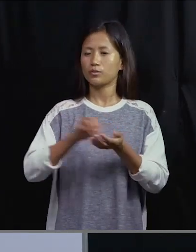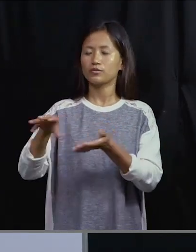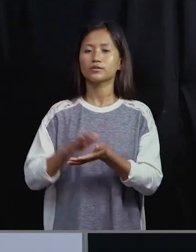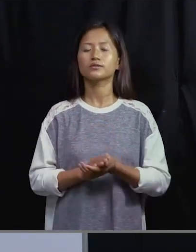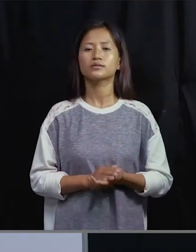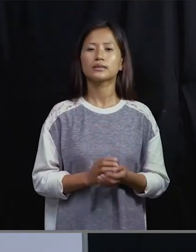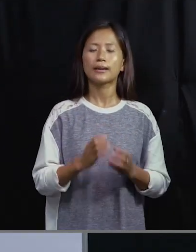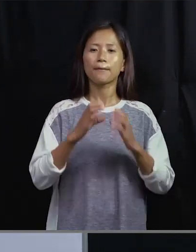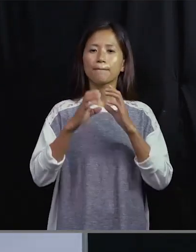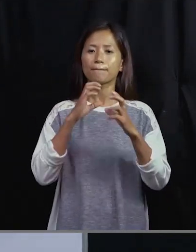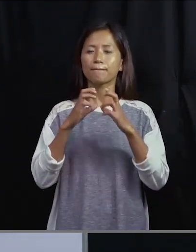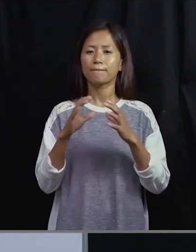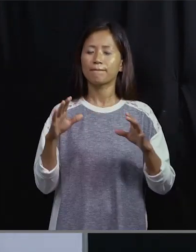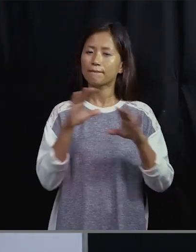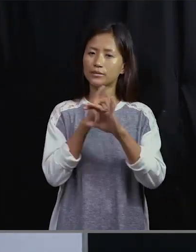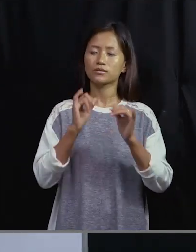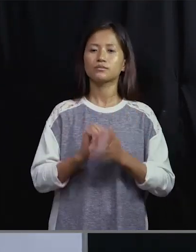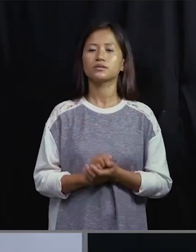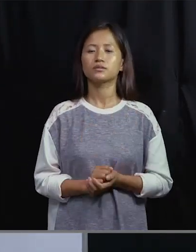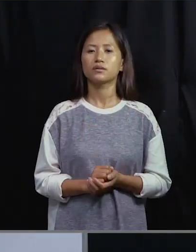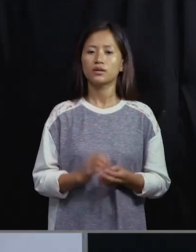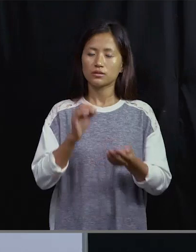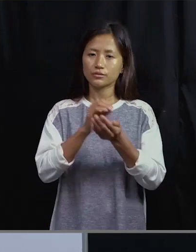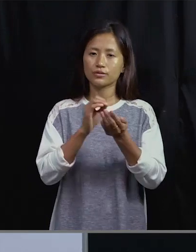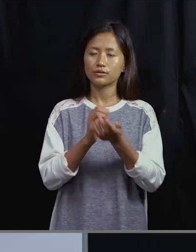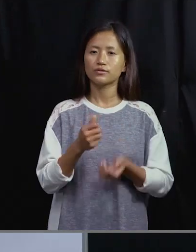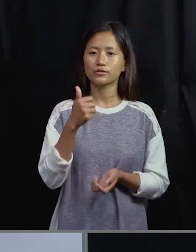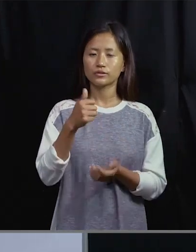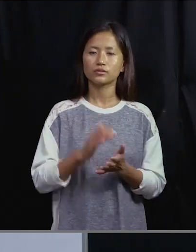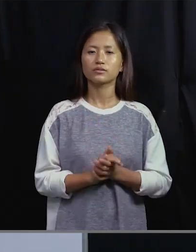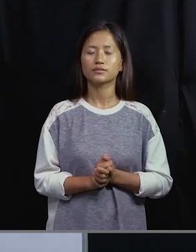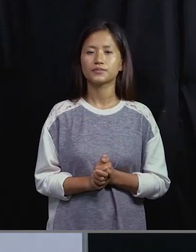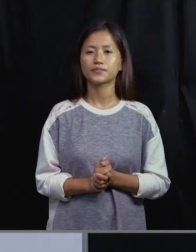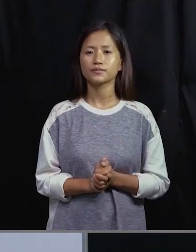okay, miscommunication. The last one is storage of goods. That means,